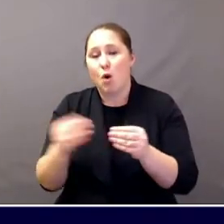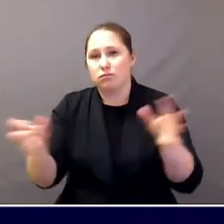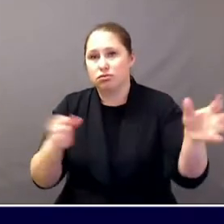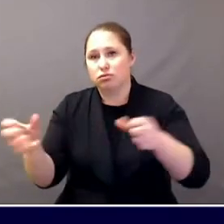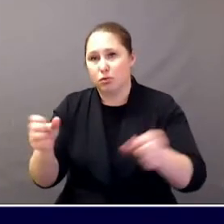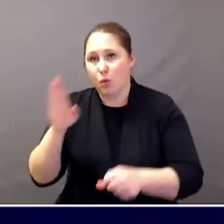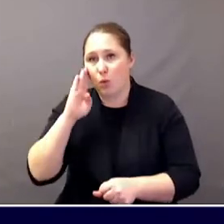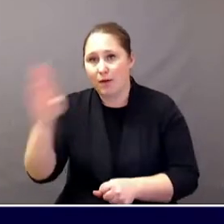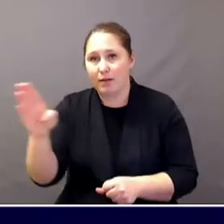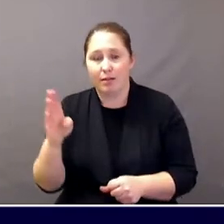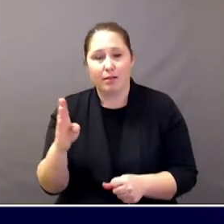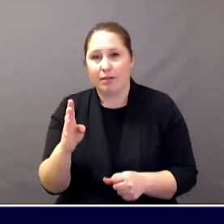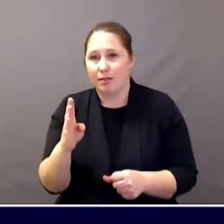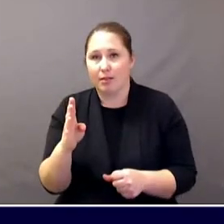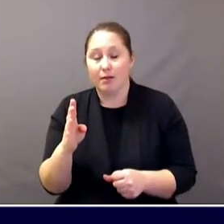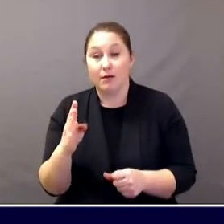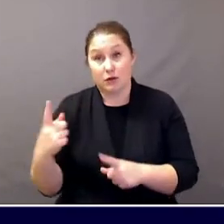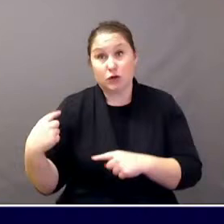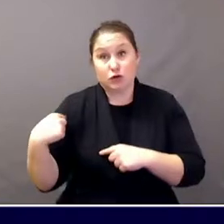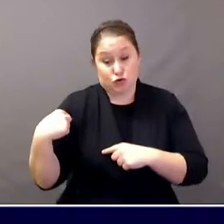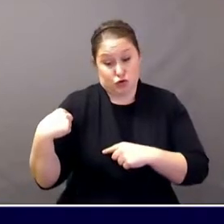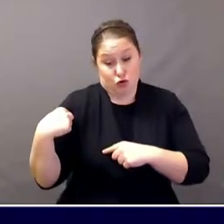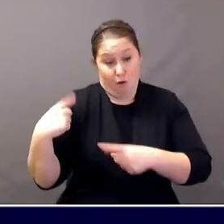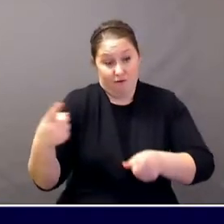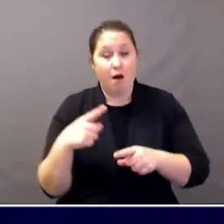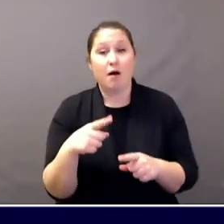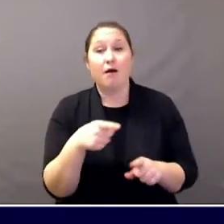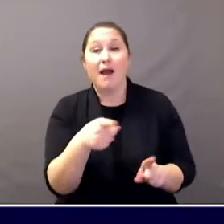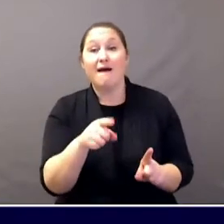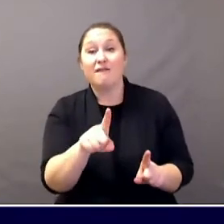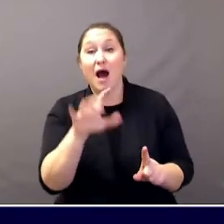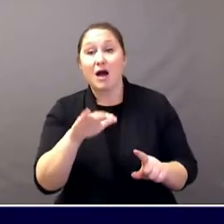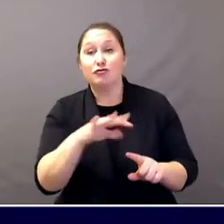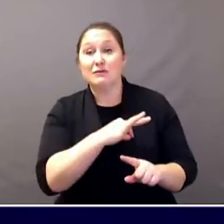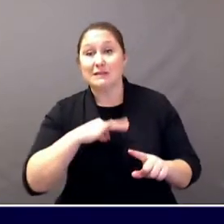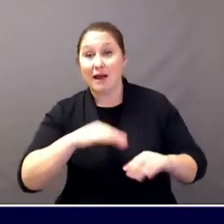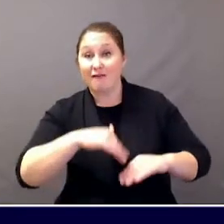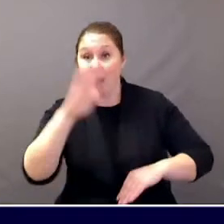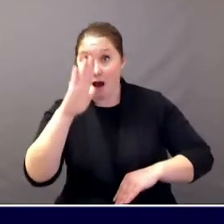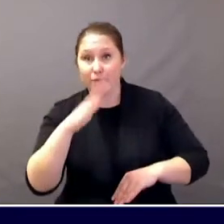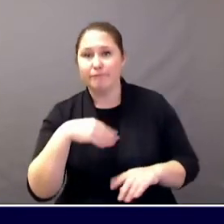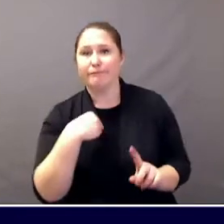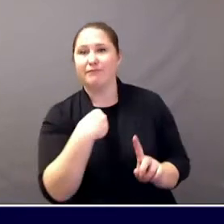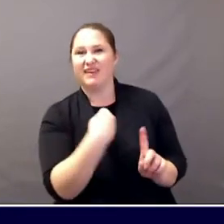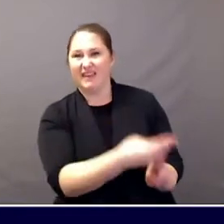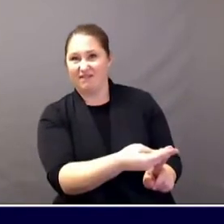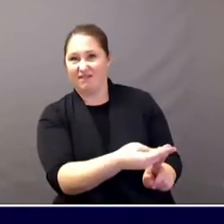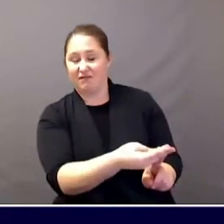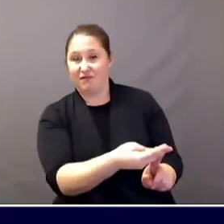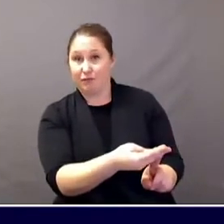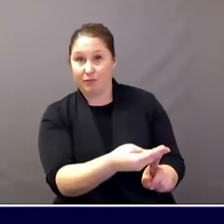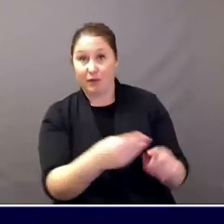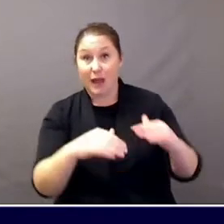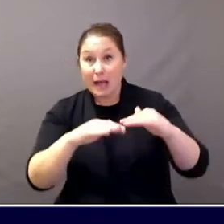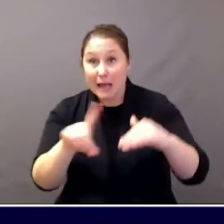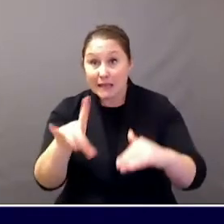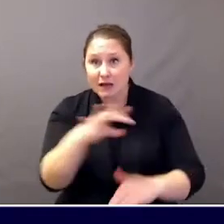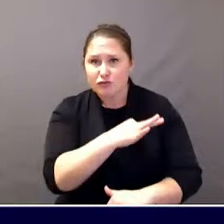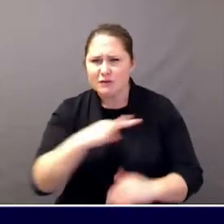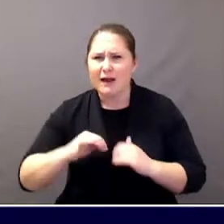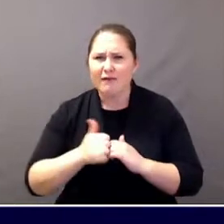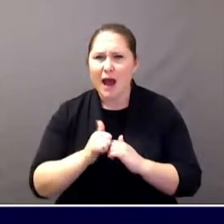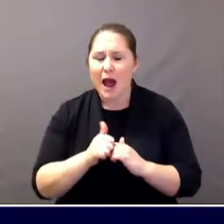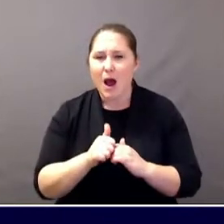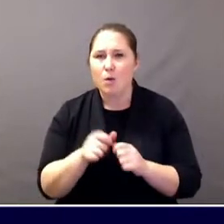vaccine themselves to be administering. So we've already begun the process of moving out from hospitals. Our federally qualified health centers have been sites